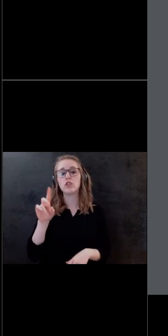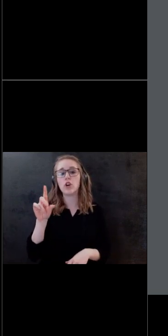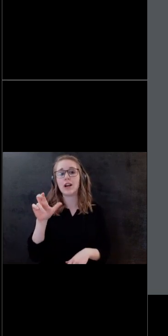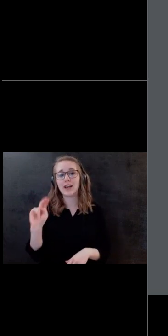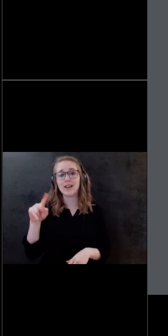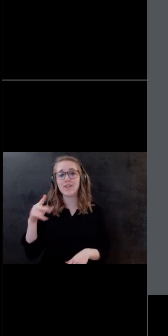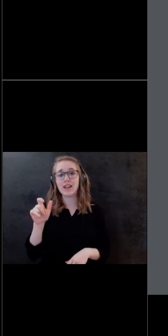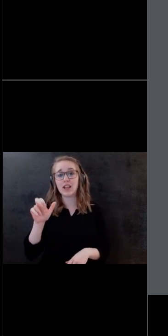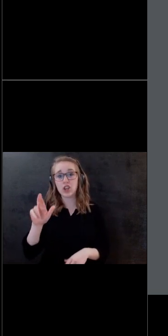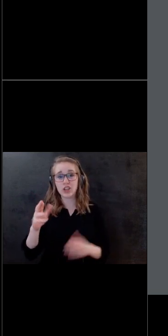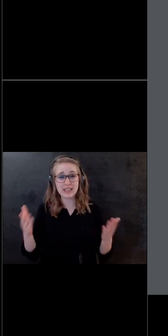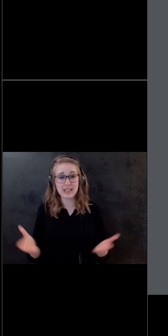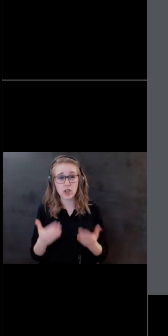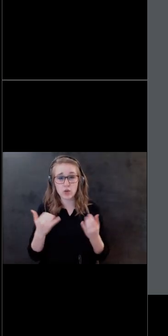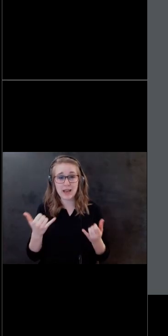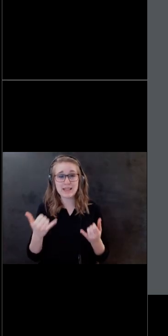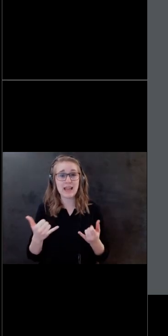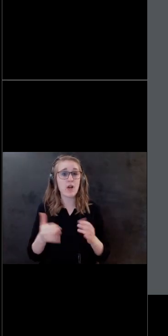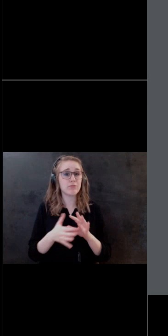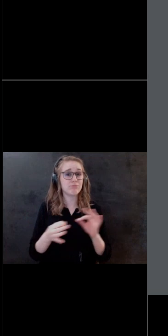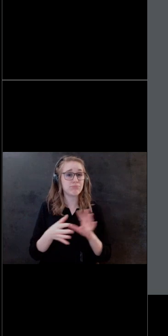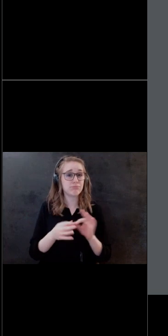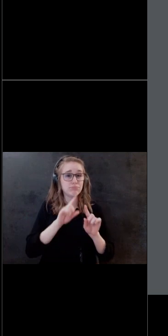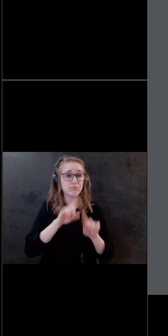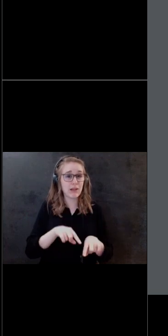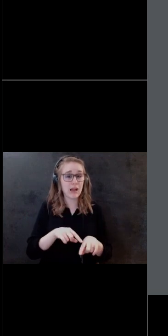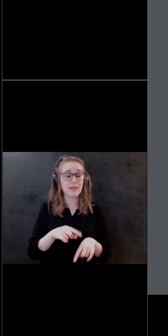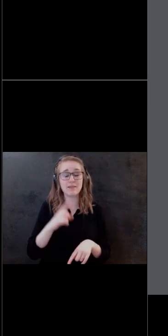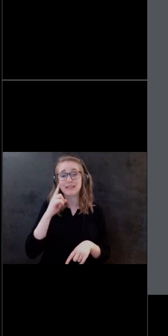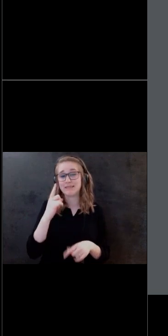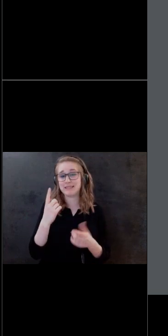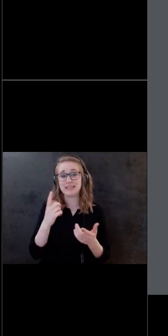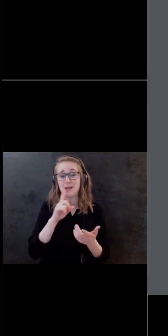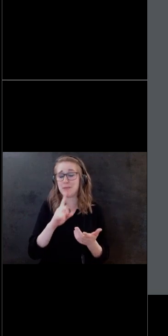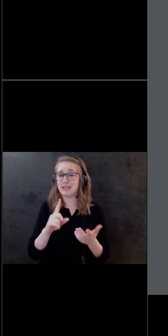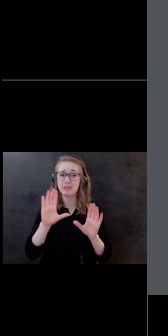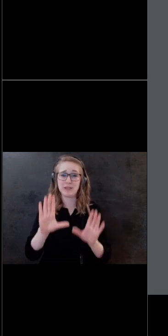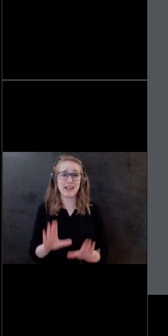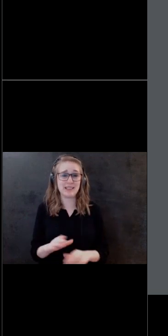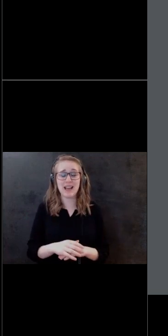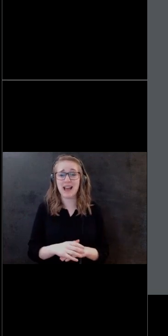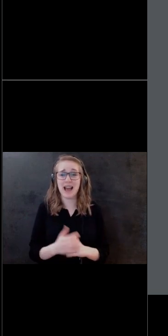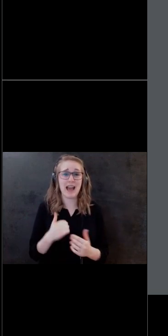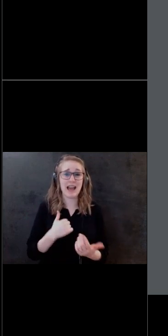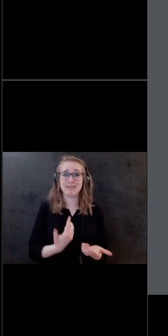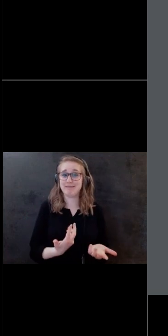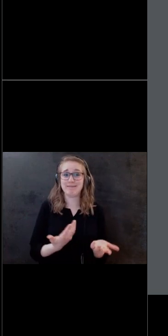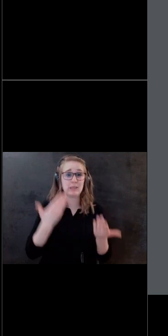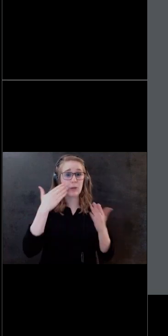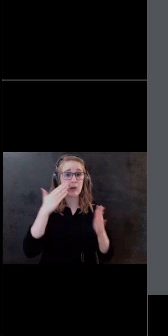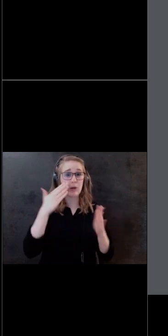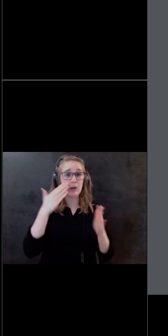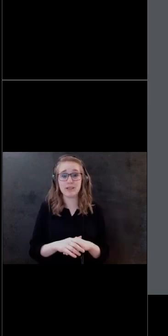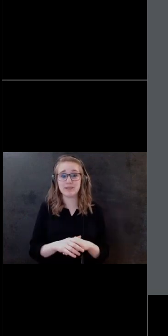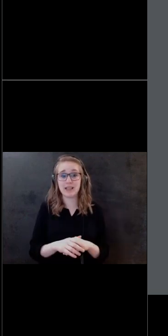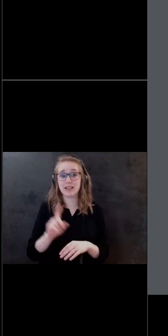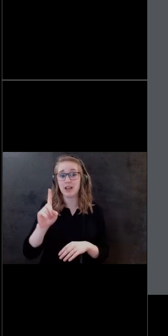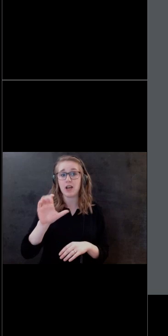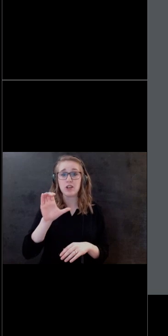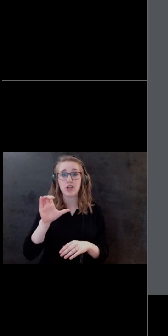the line and he can weigh in, that would be helpful, because I'm sorry, I'm at a loss. I mean, other than a 100 million